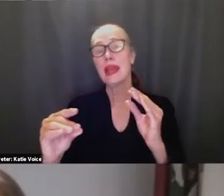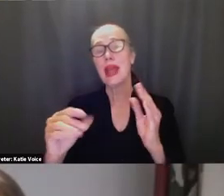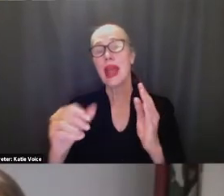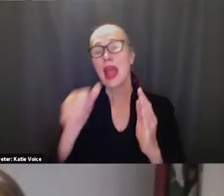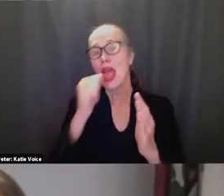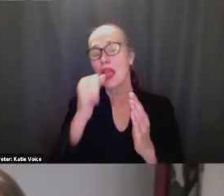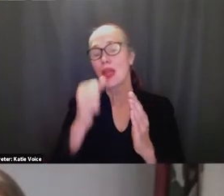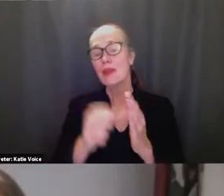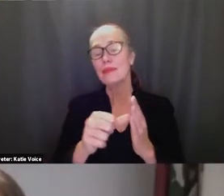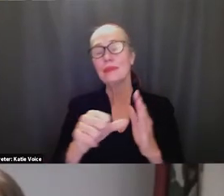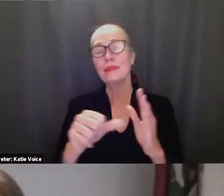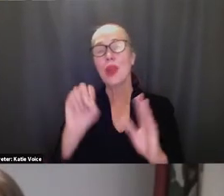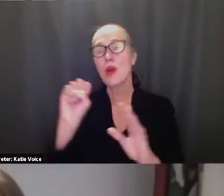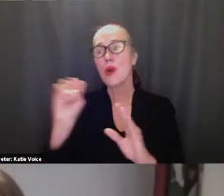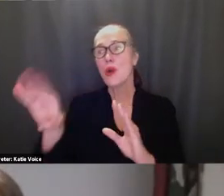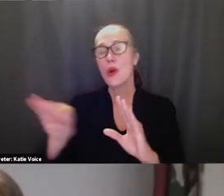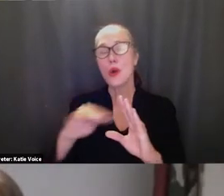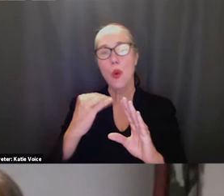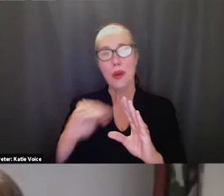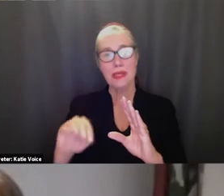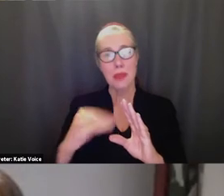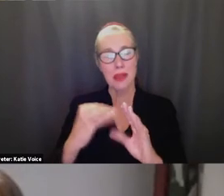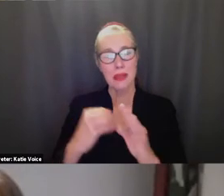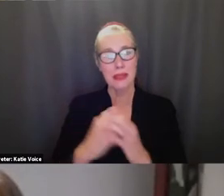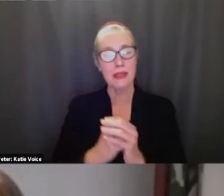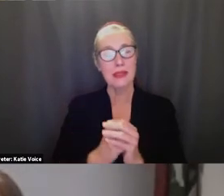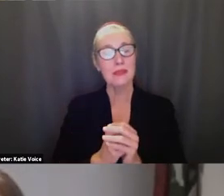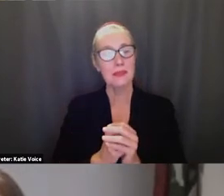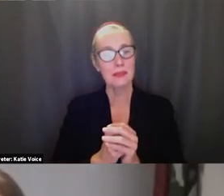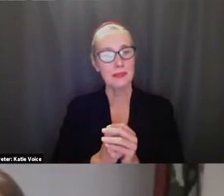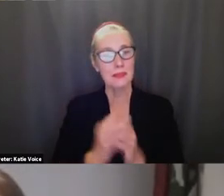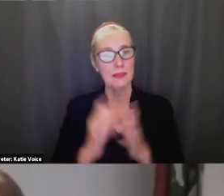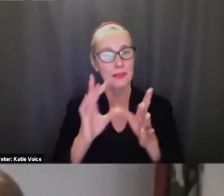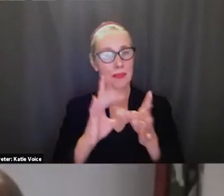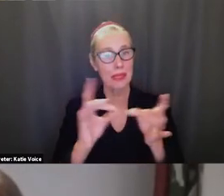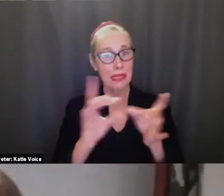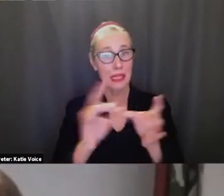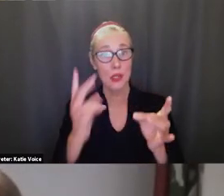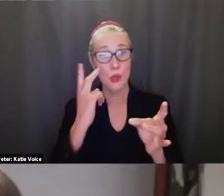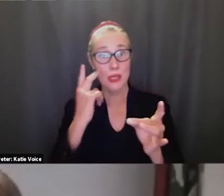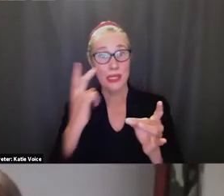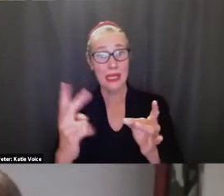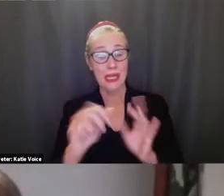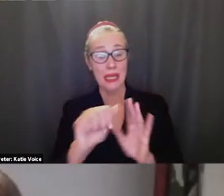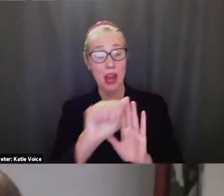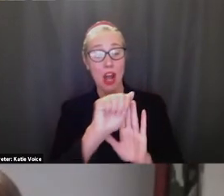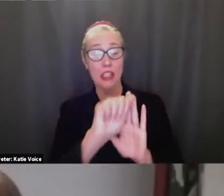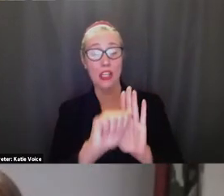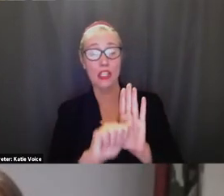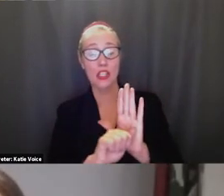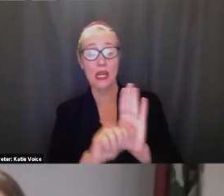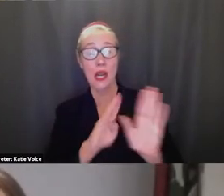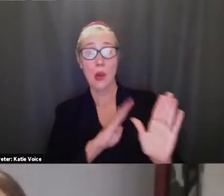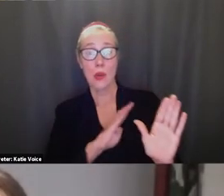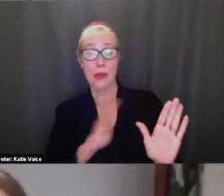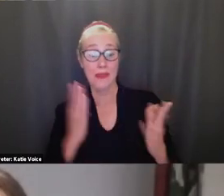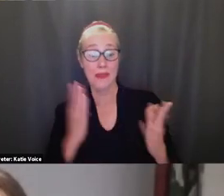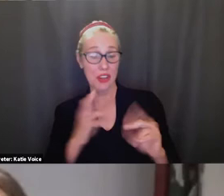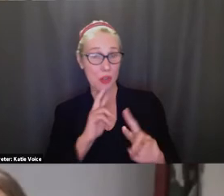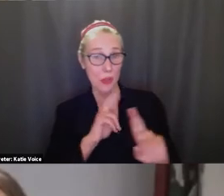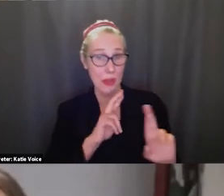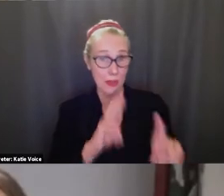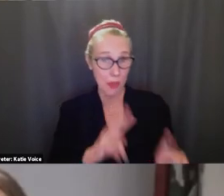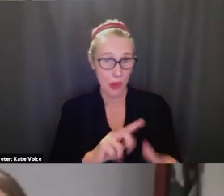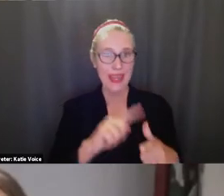um uh as a reminder just to let you know that as you can see on the agenda after the board members have all reported then we will hear from